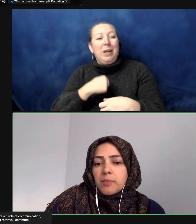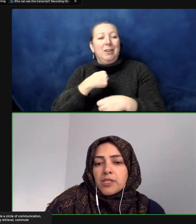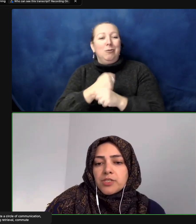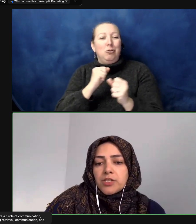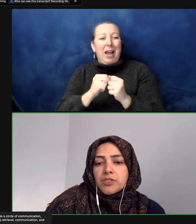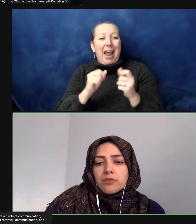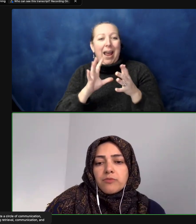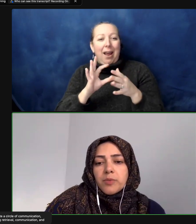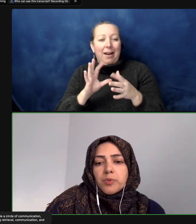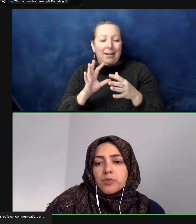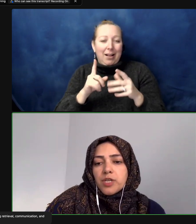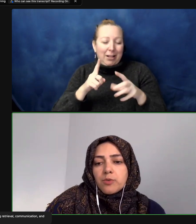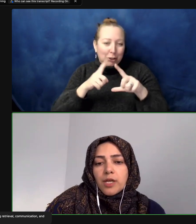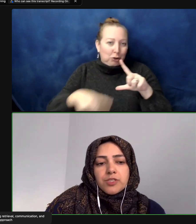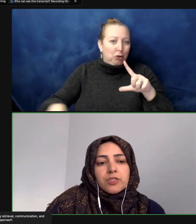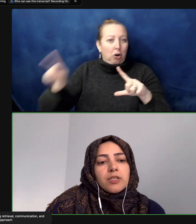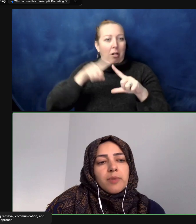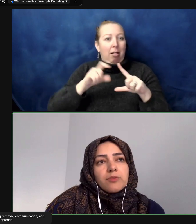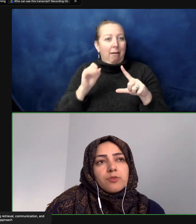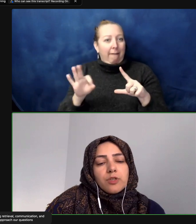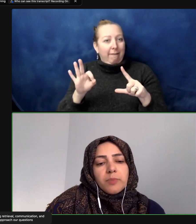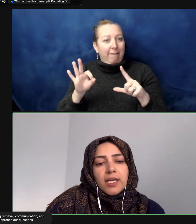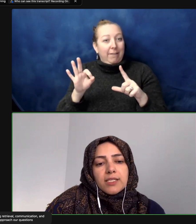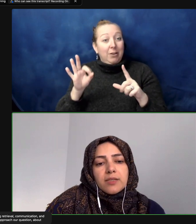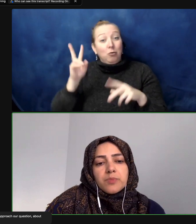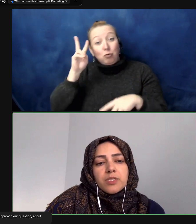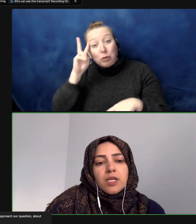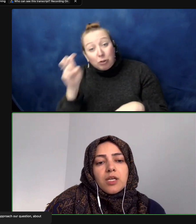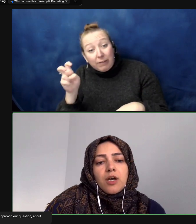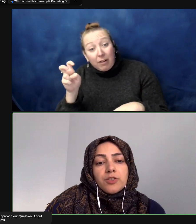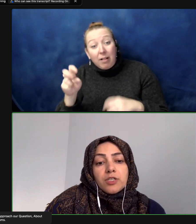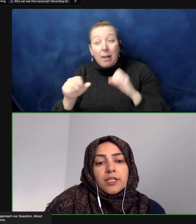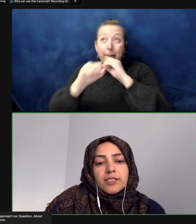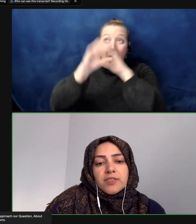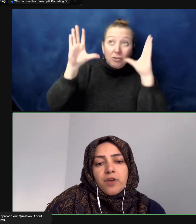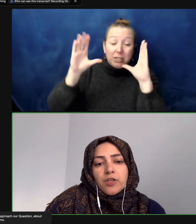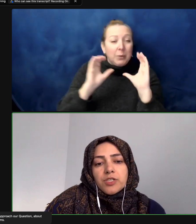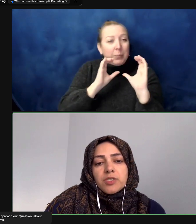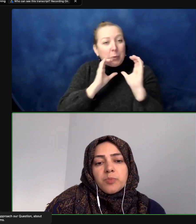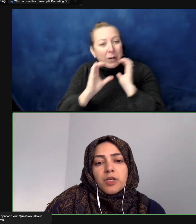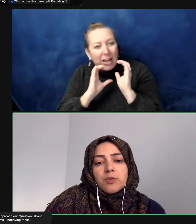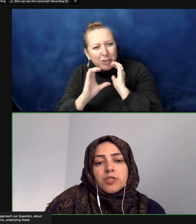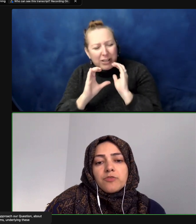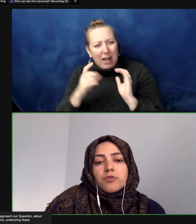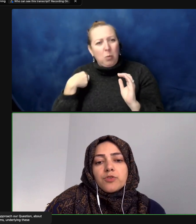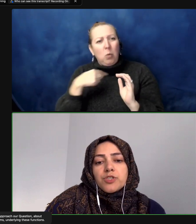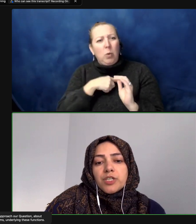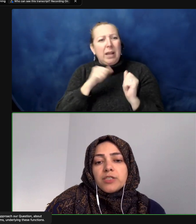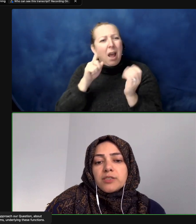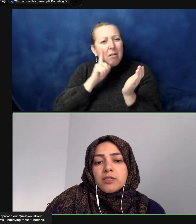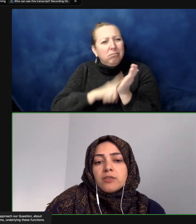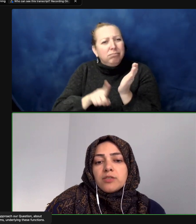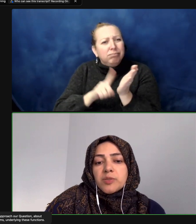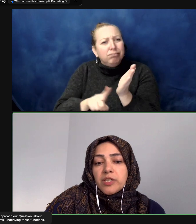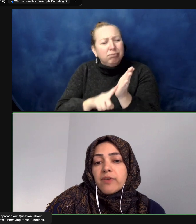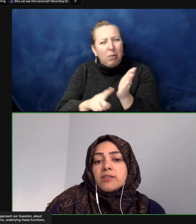communication, and imagination. We approach our question about neural mechanisms underlying these functions by looking for